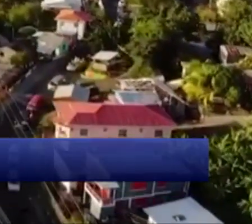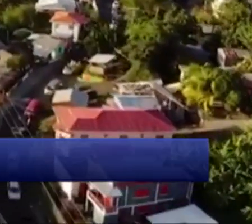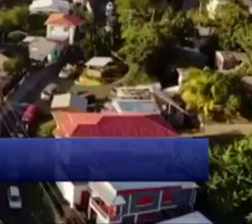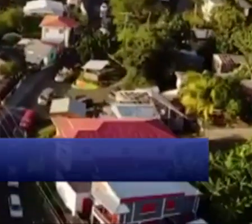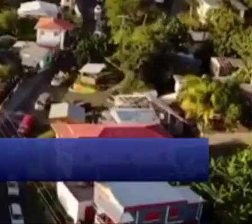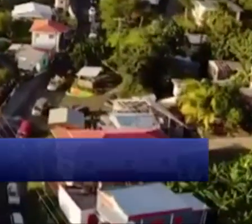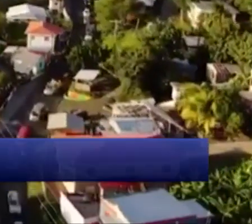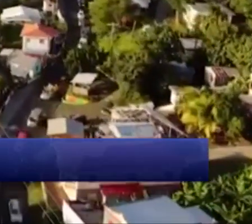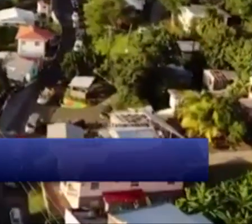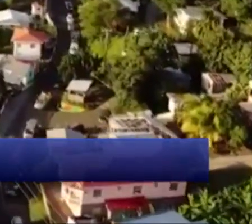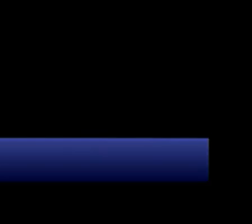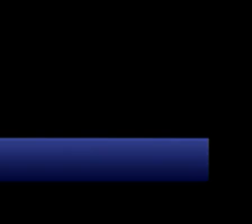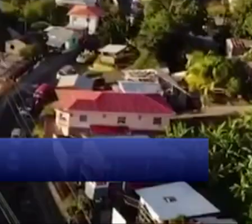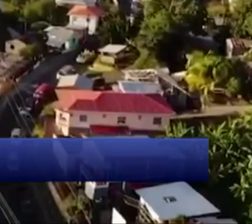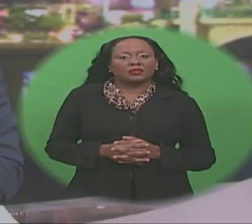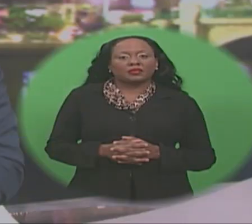that there's a high turnout.